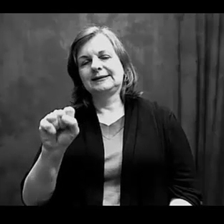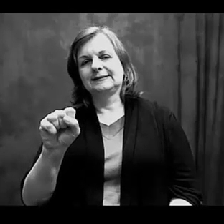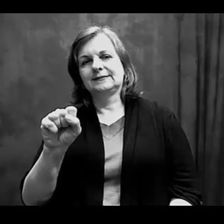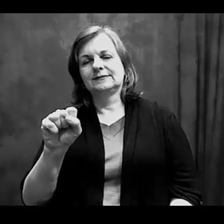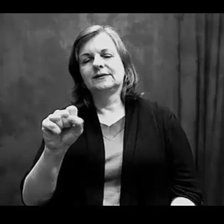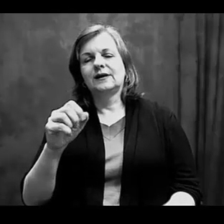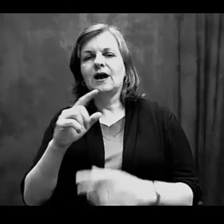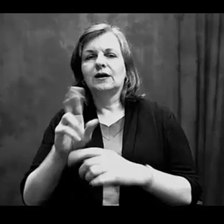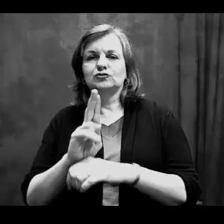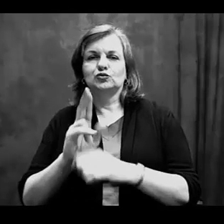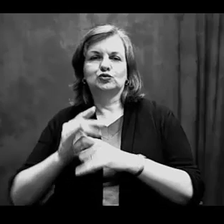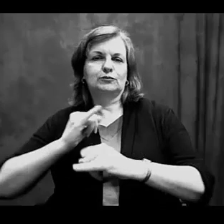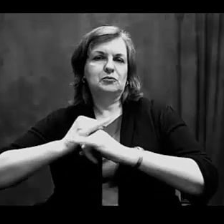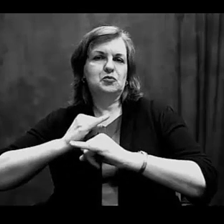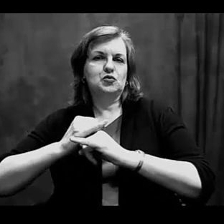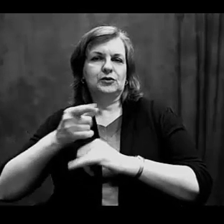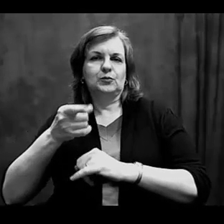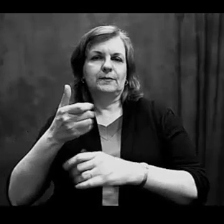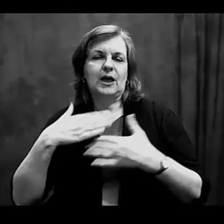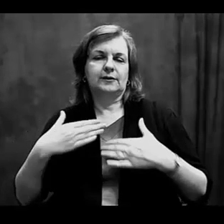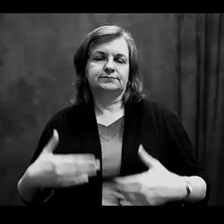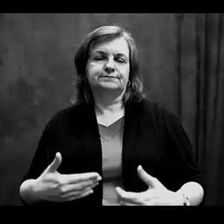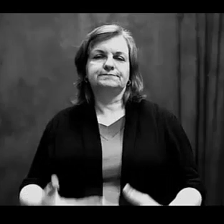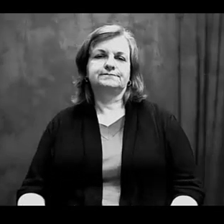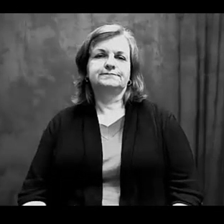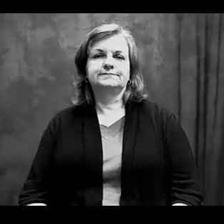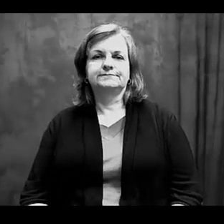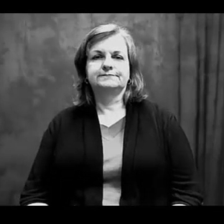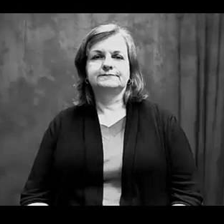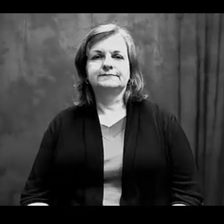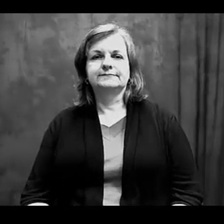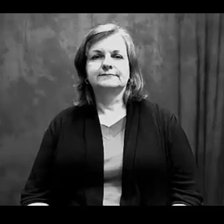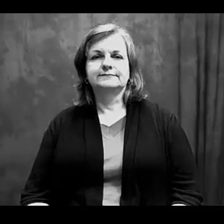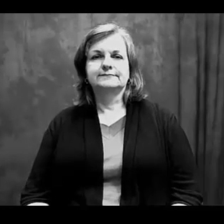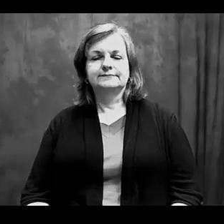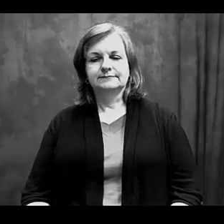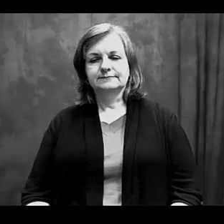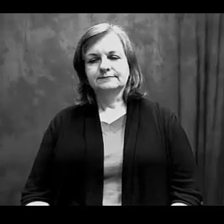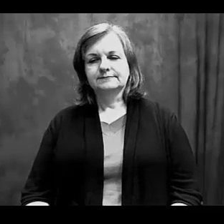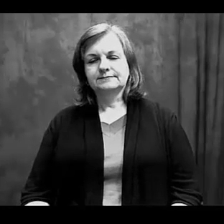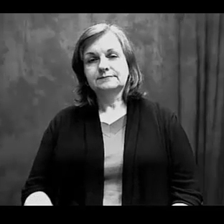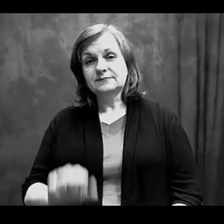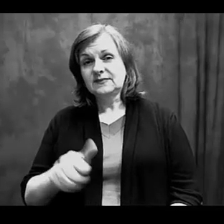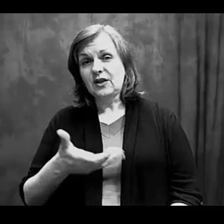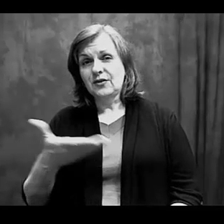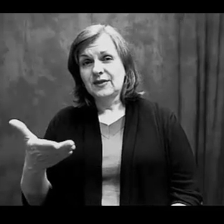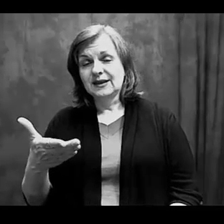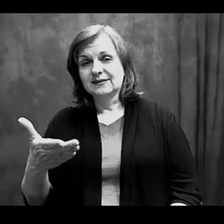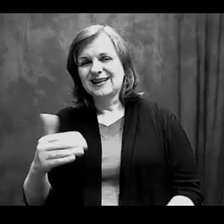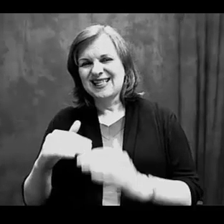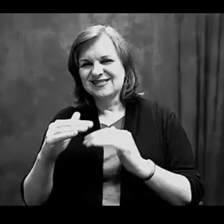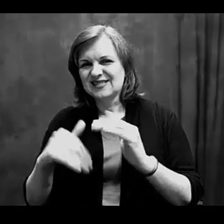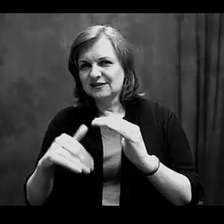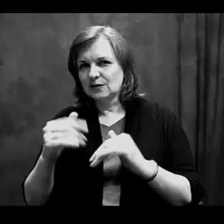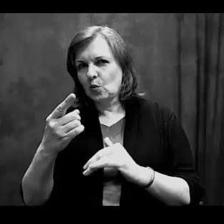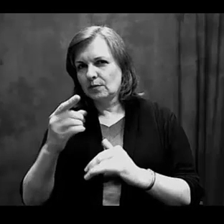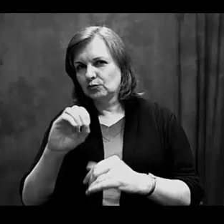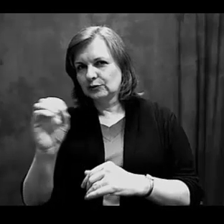Immunoglobulins or antibodies are going to be involved in, of course, defense and immunity for you.